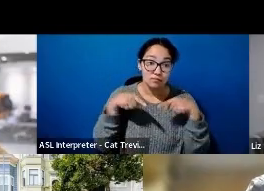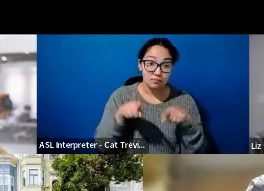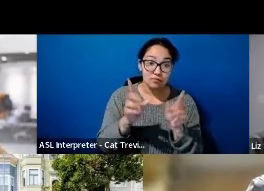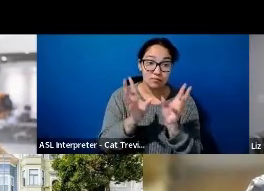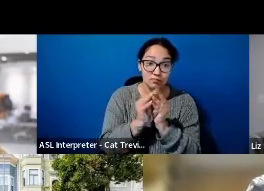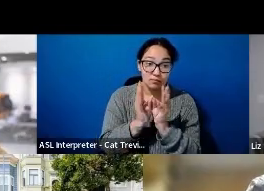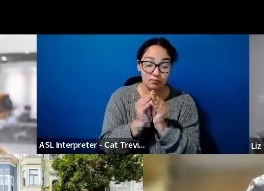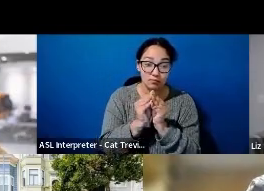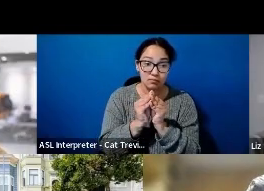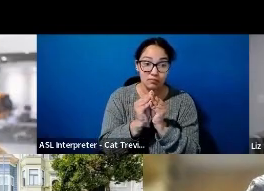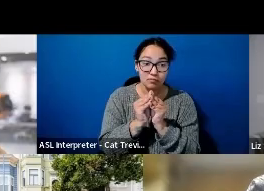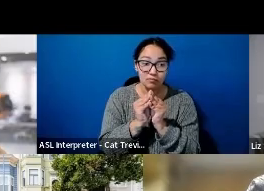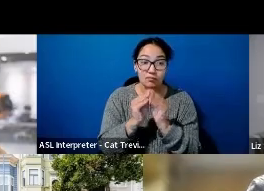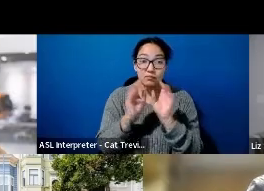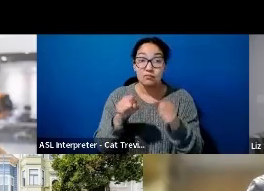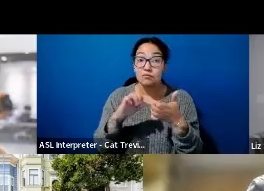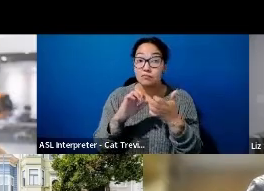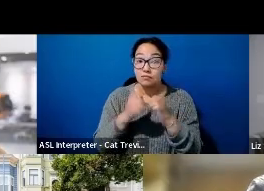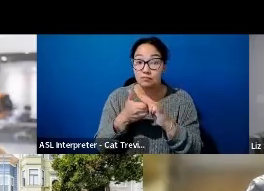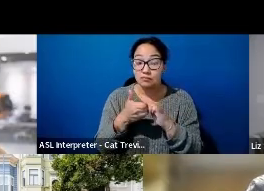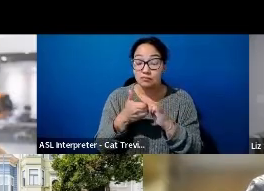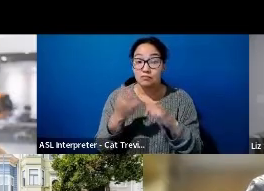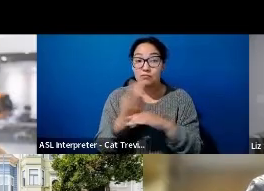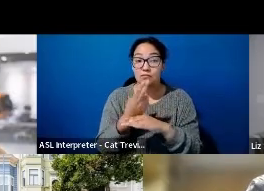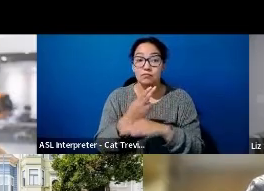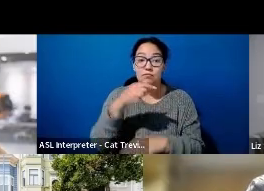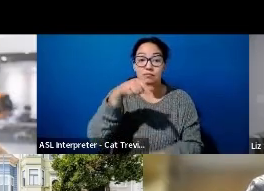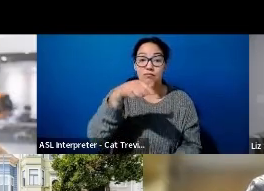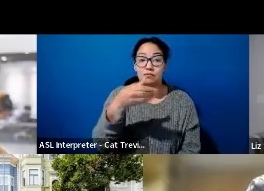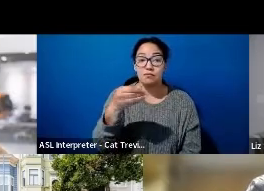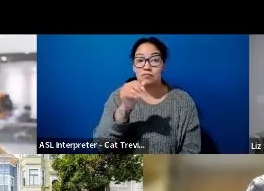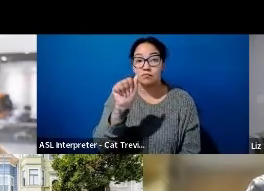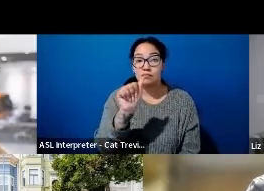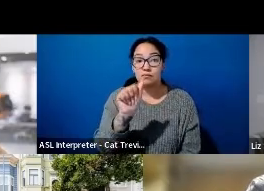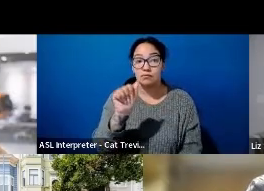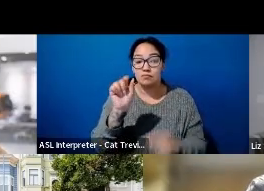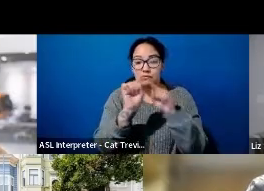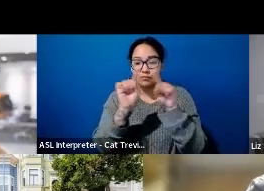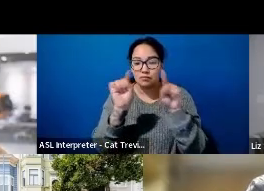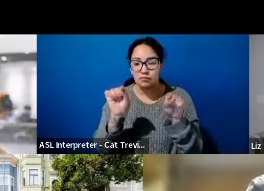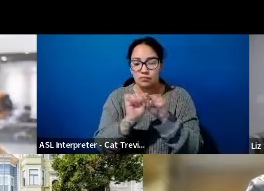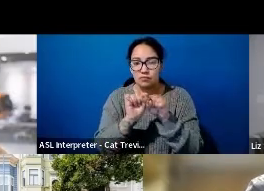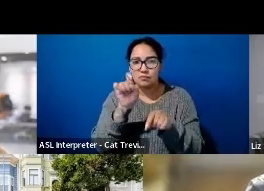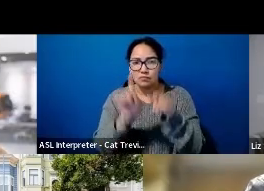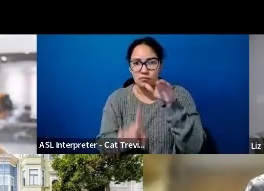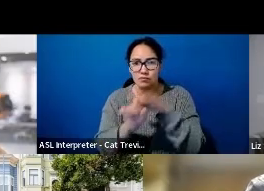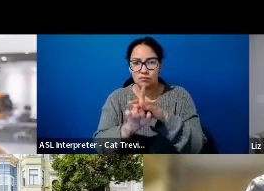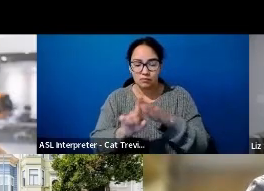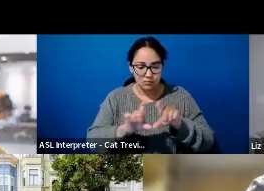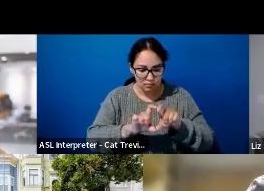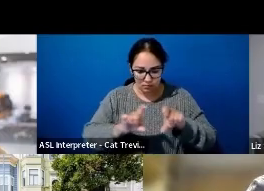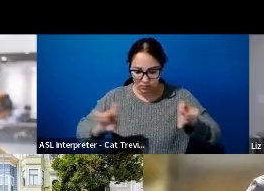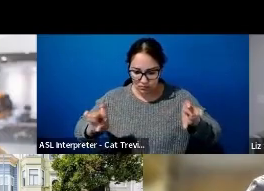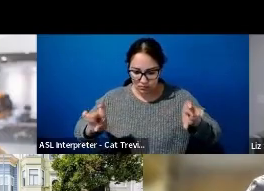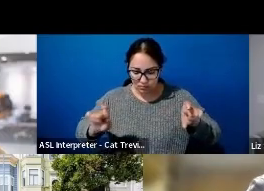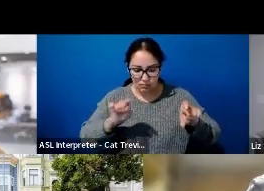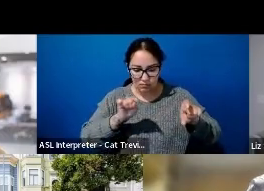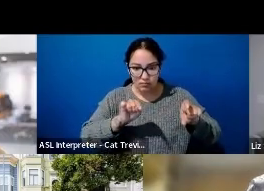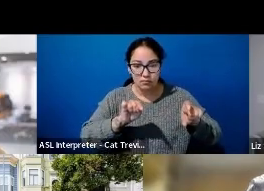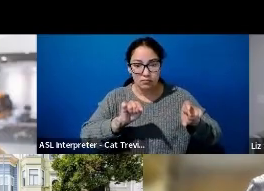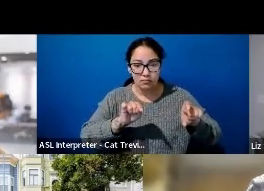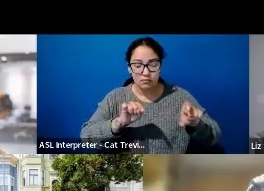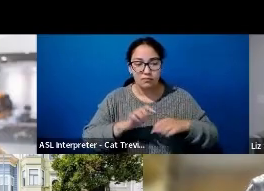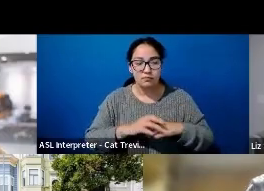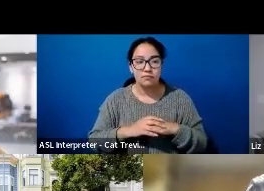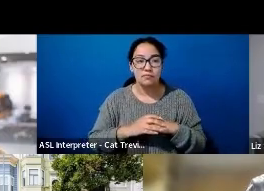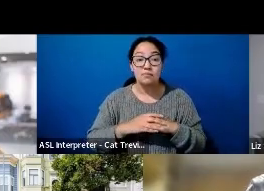session, you can do that by using the Q&A icon that should appear on your Zoom control panel.